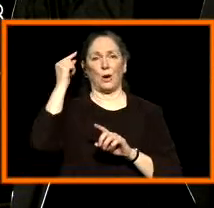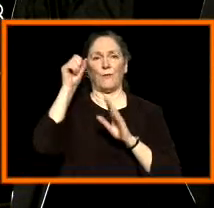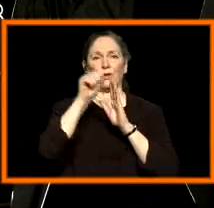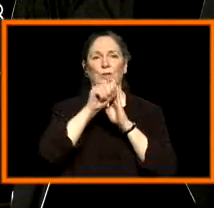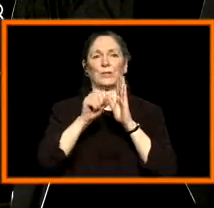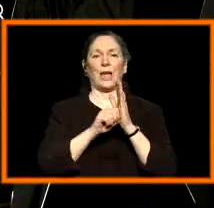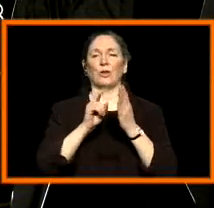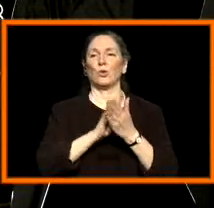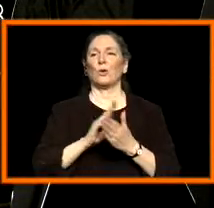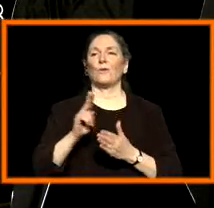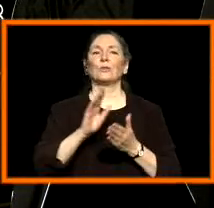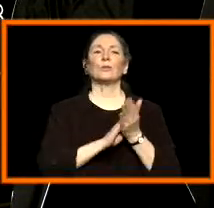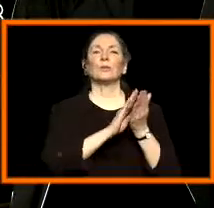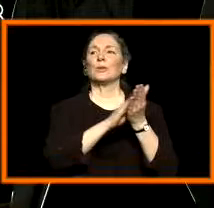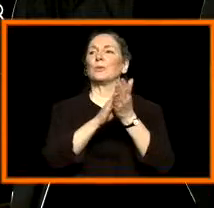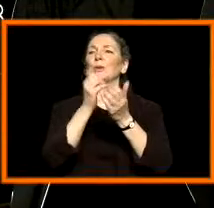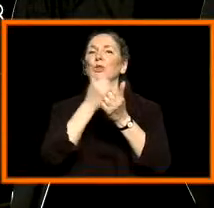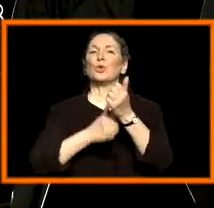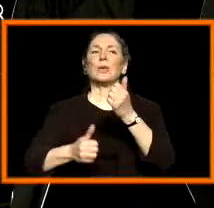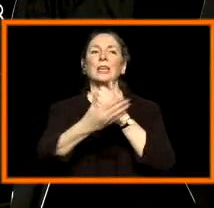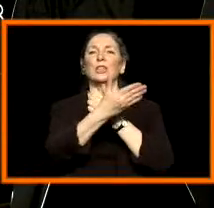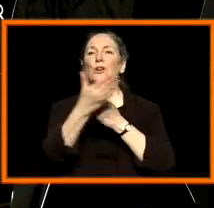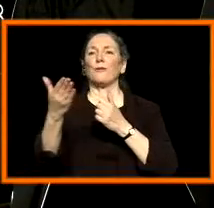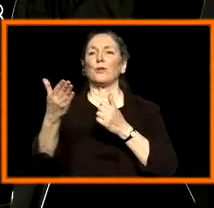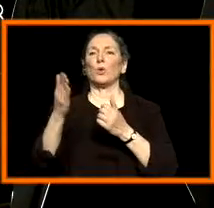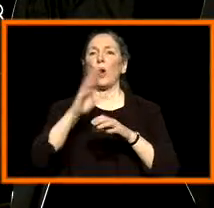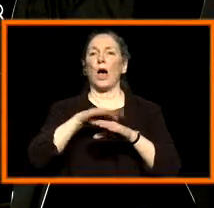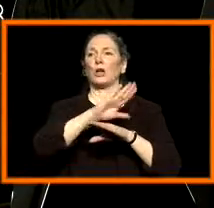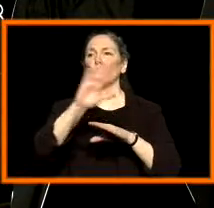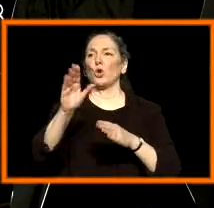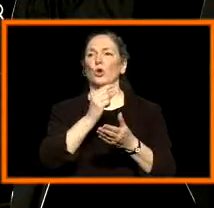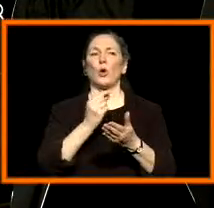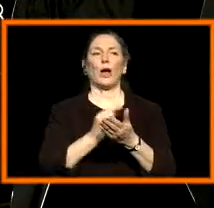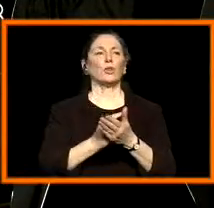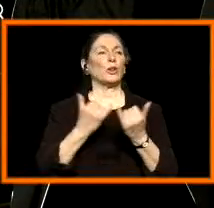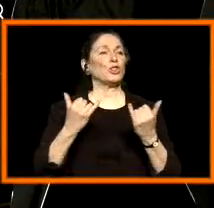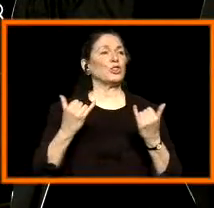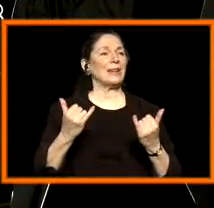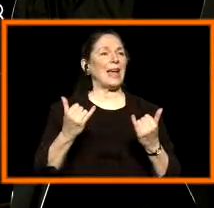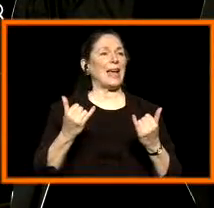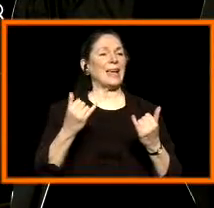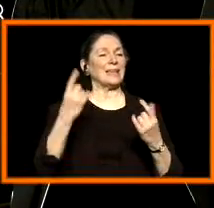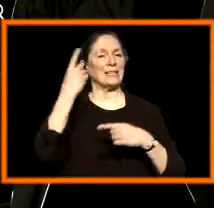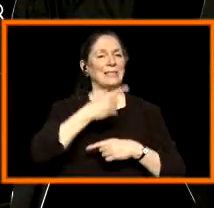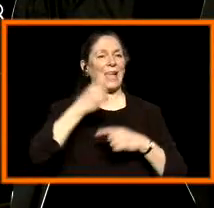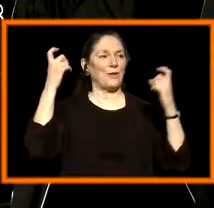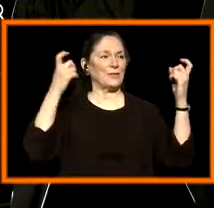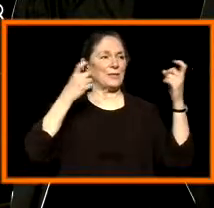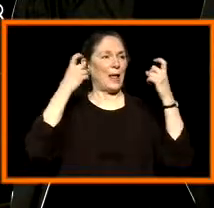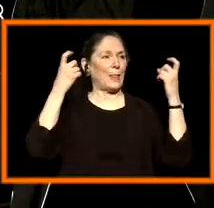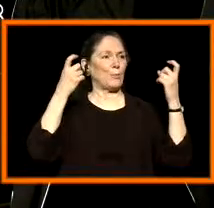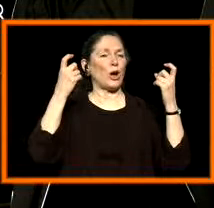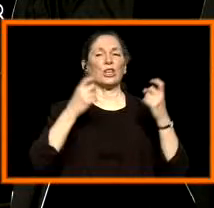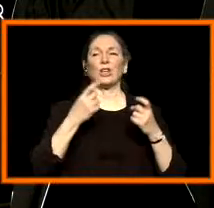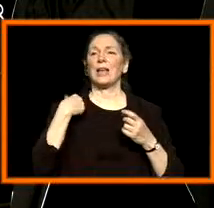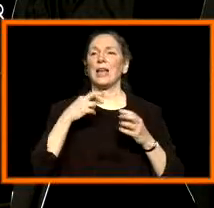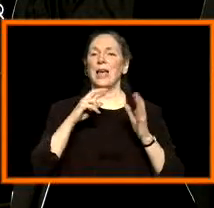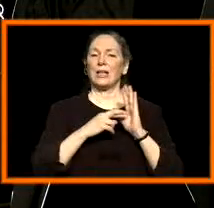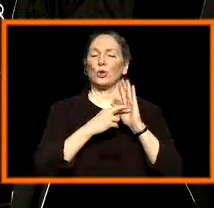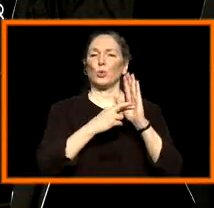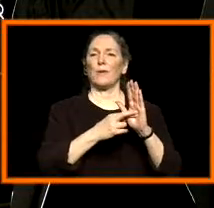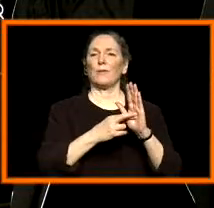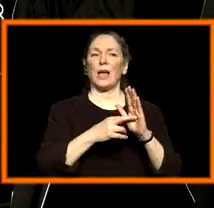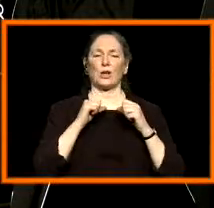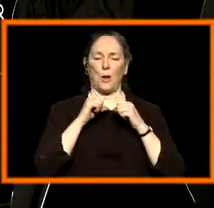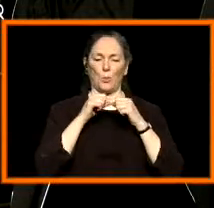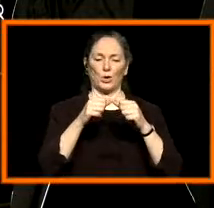University. Congratulations to each of you on your graduation. Today is a day of celebration. It is a reflection of perseverance